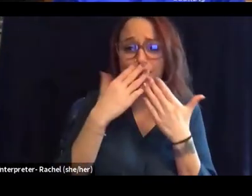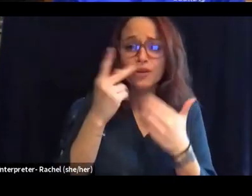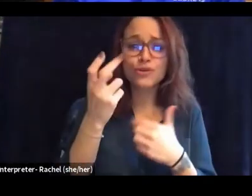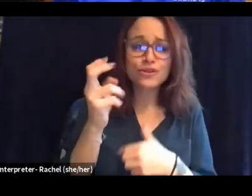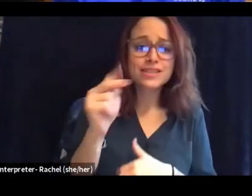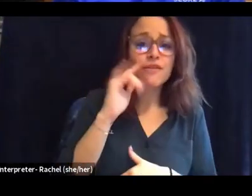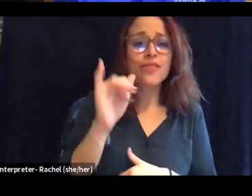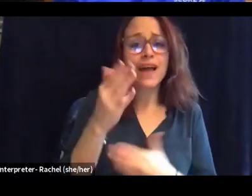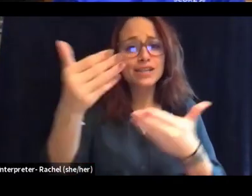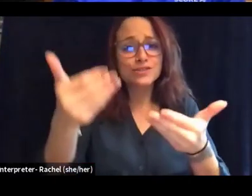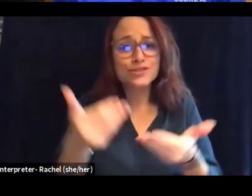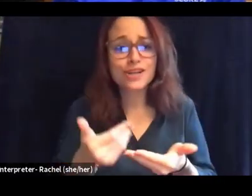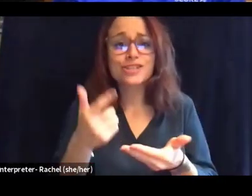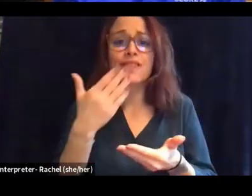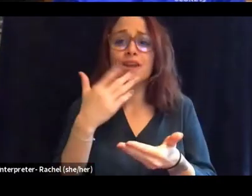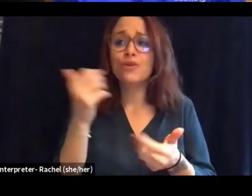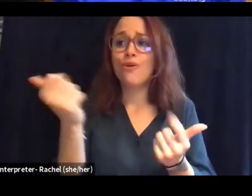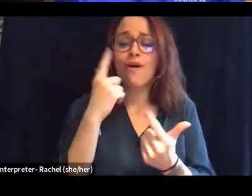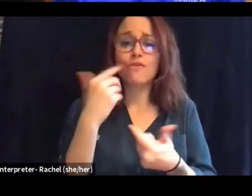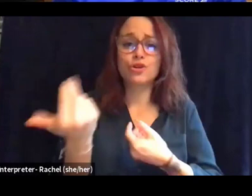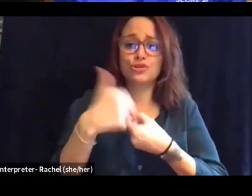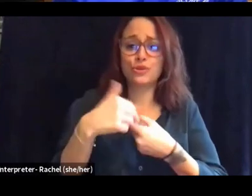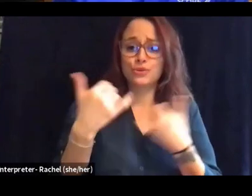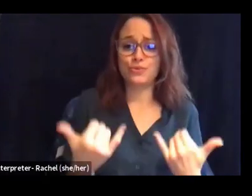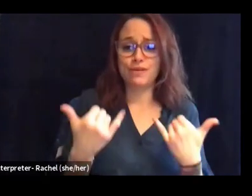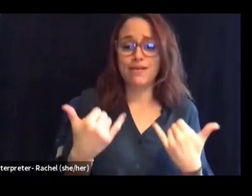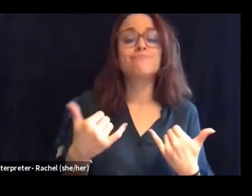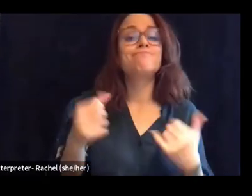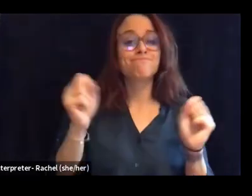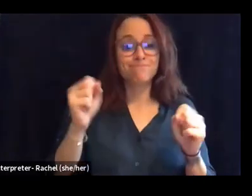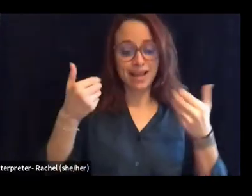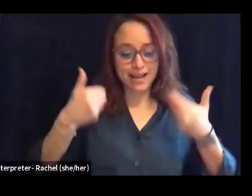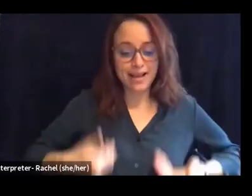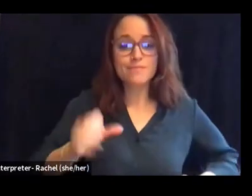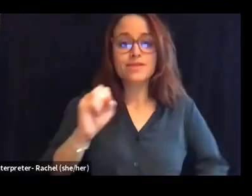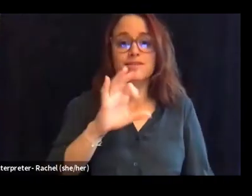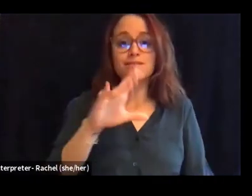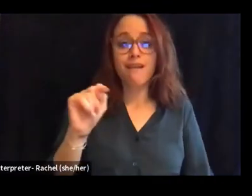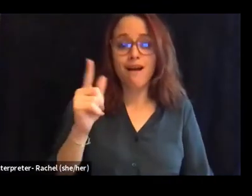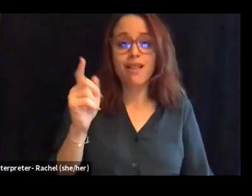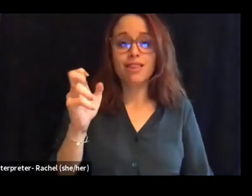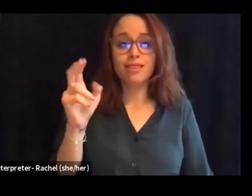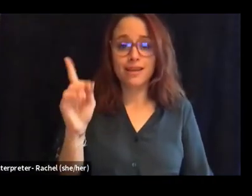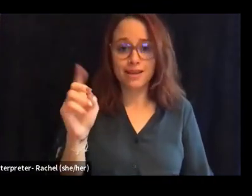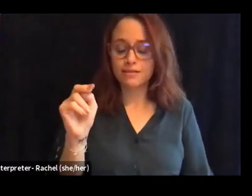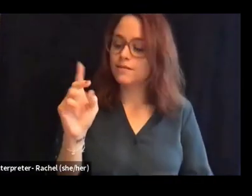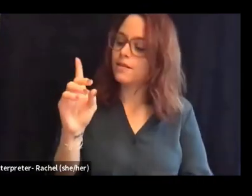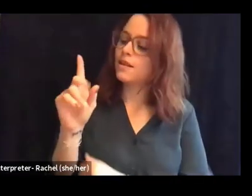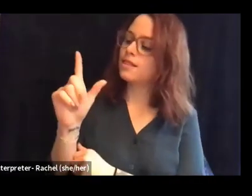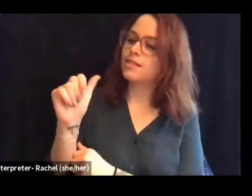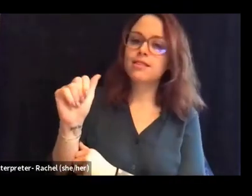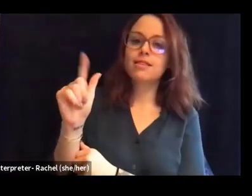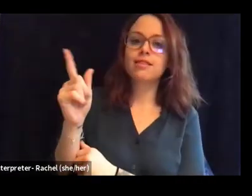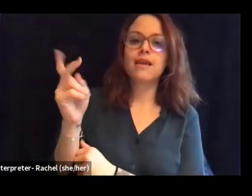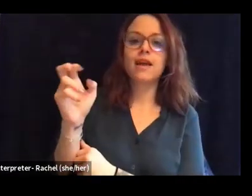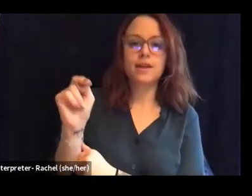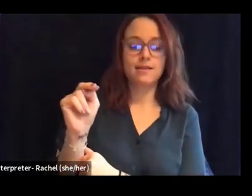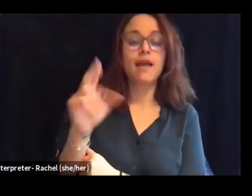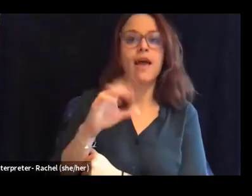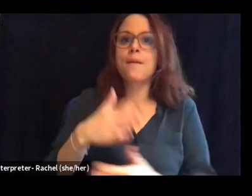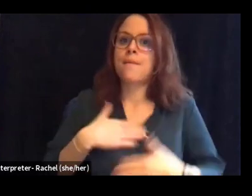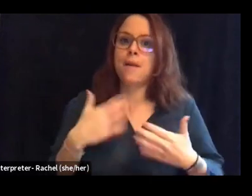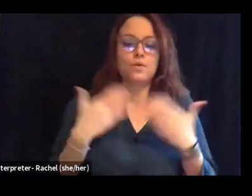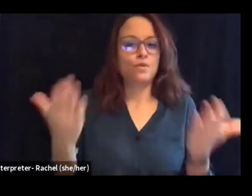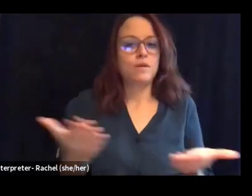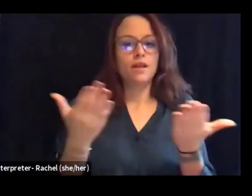for joining us today. I'm Scott Ladin. It's my pleasure to present this session on marketing for small